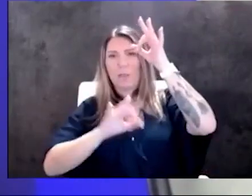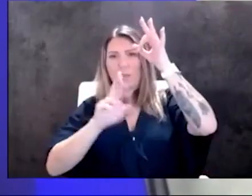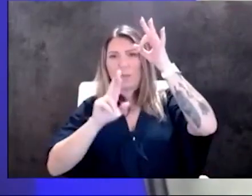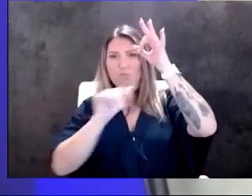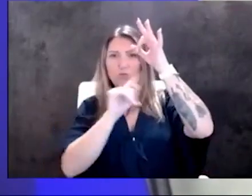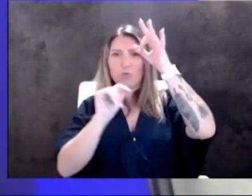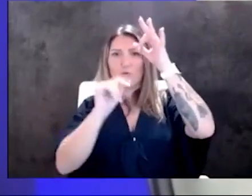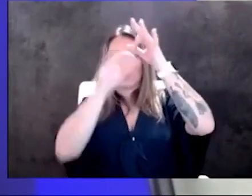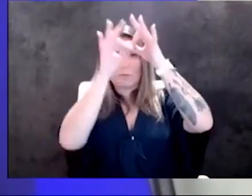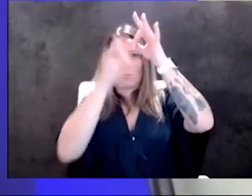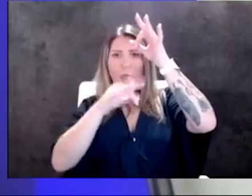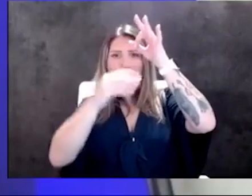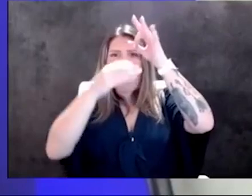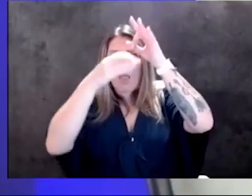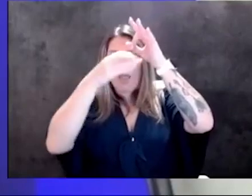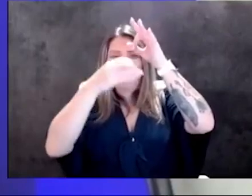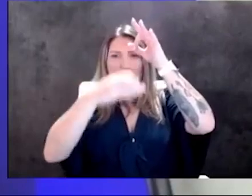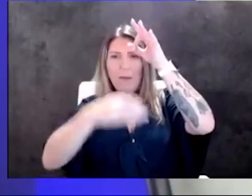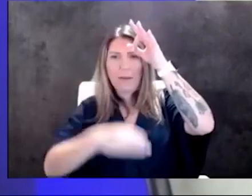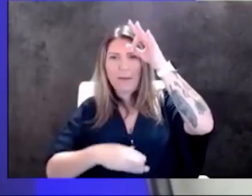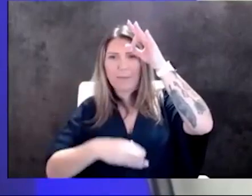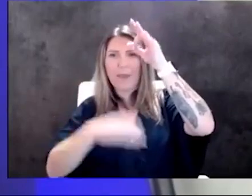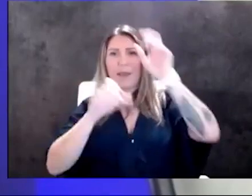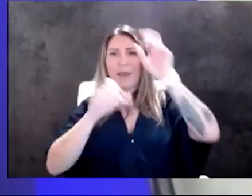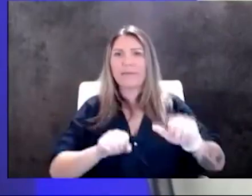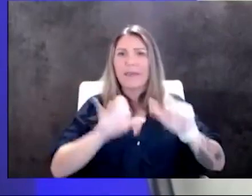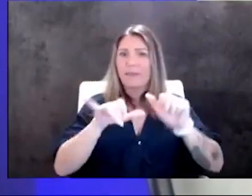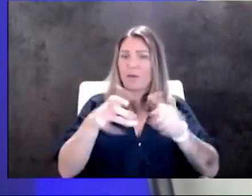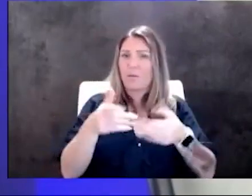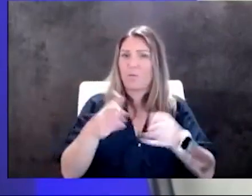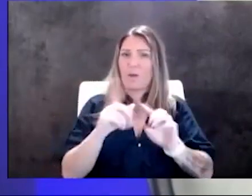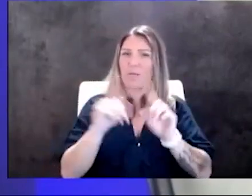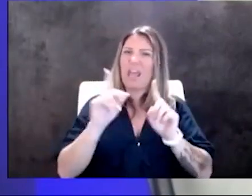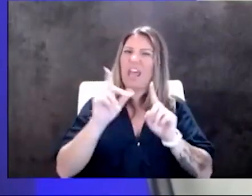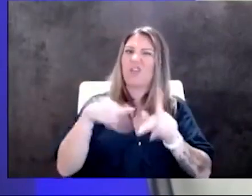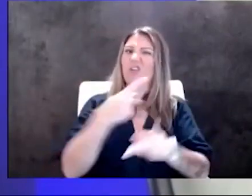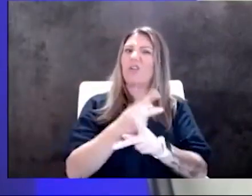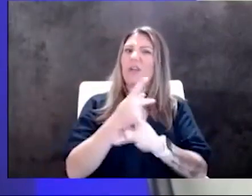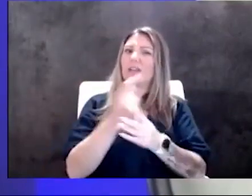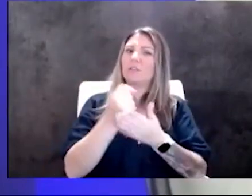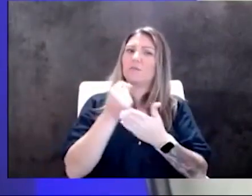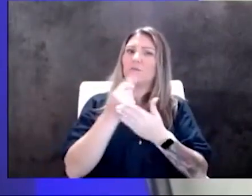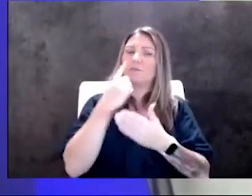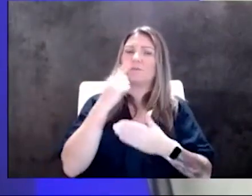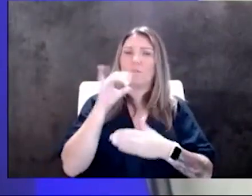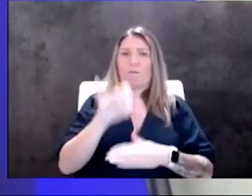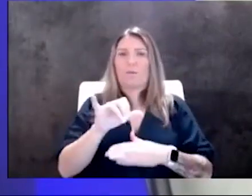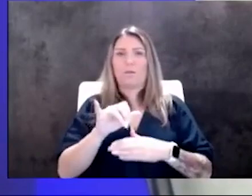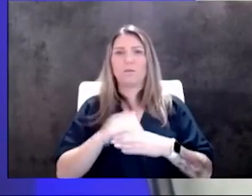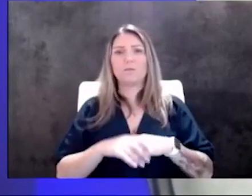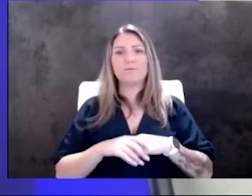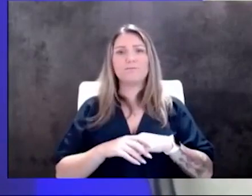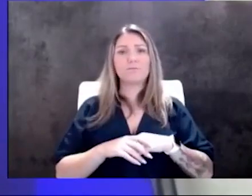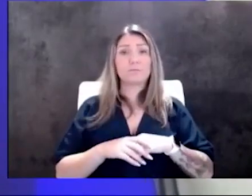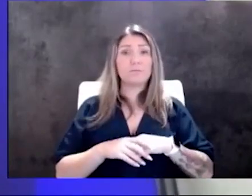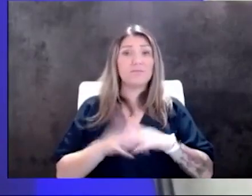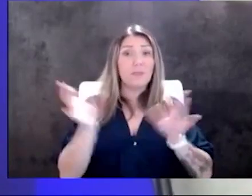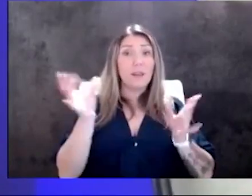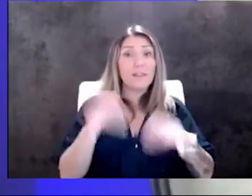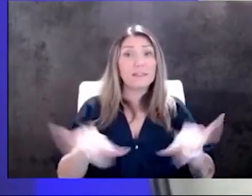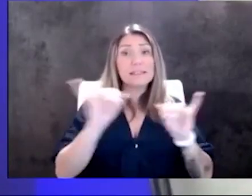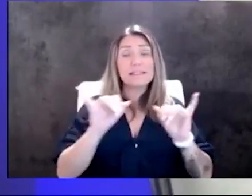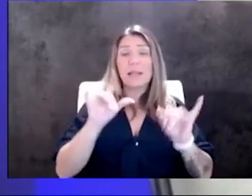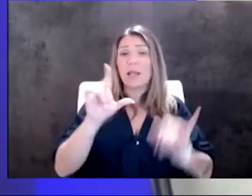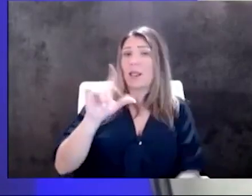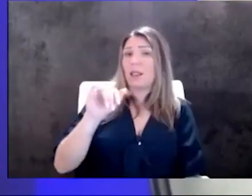you can do it this way. We typically do other types of treatments for spinal stenosis. The gold standard is what's called a lumbar laminectomy, which is